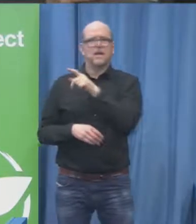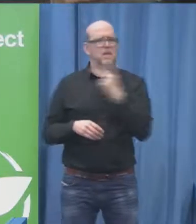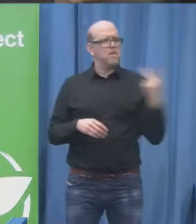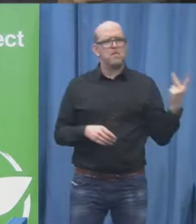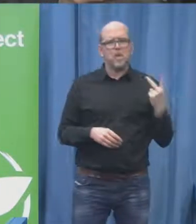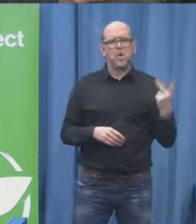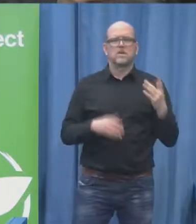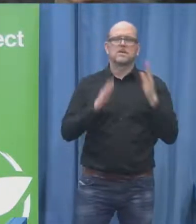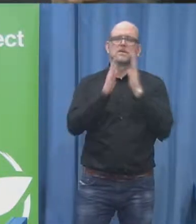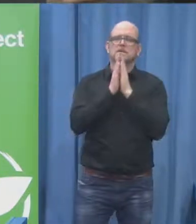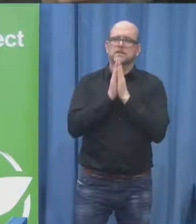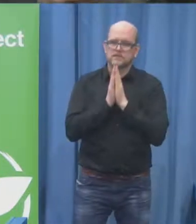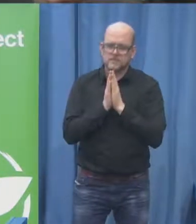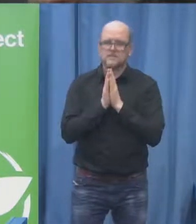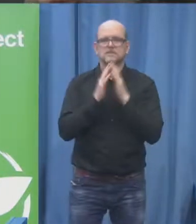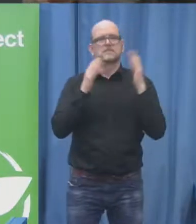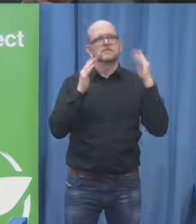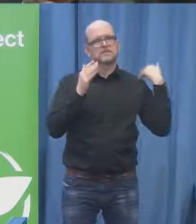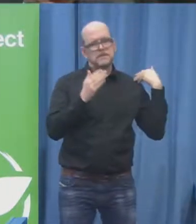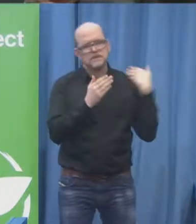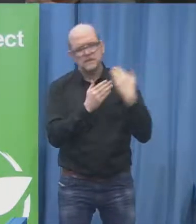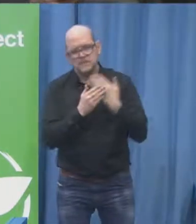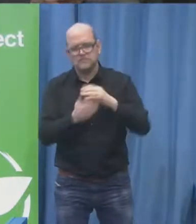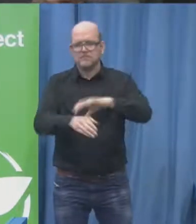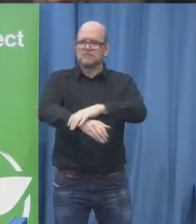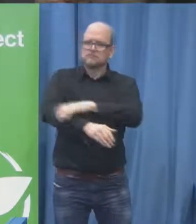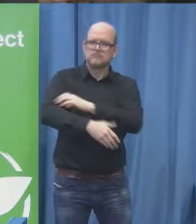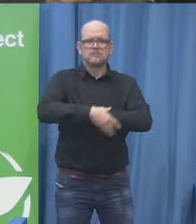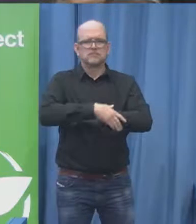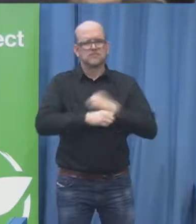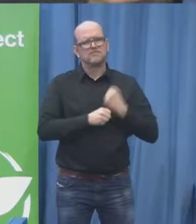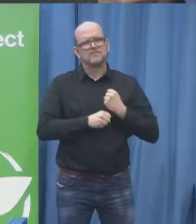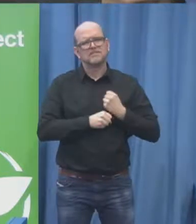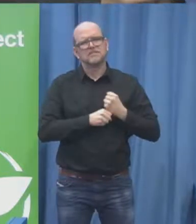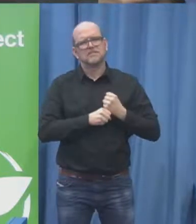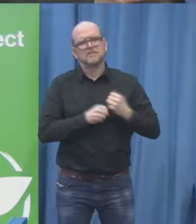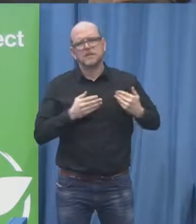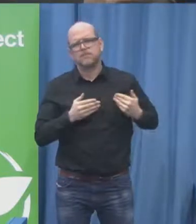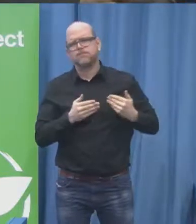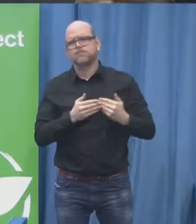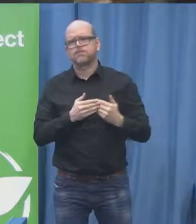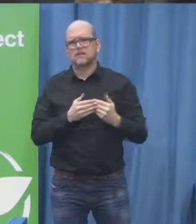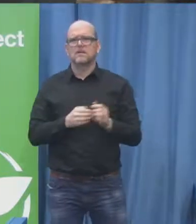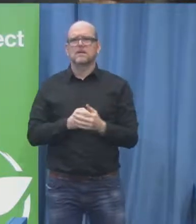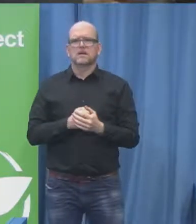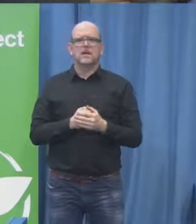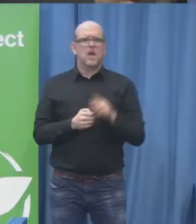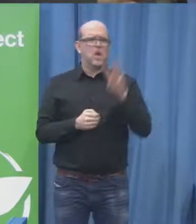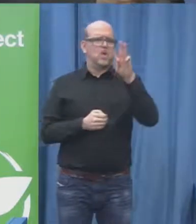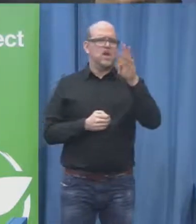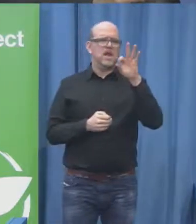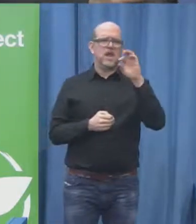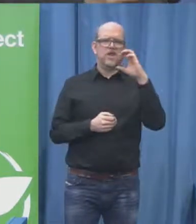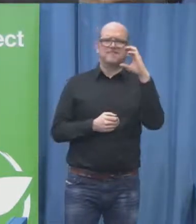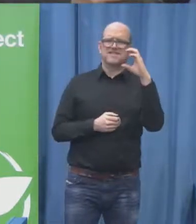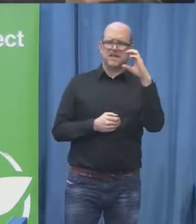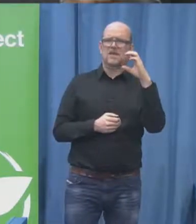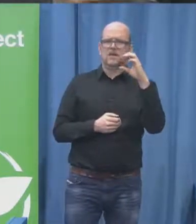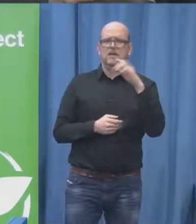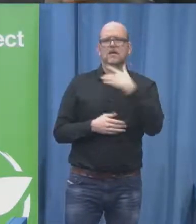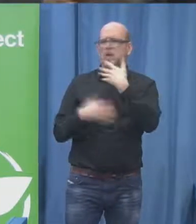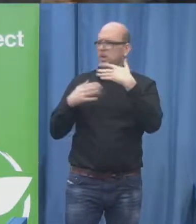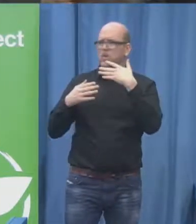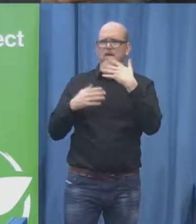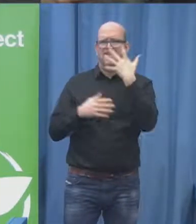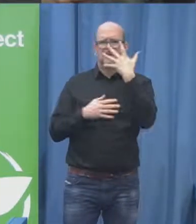Future Council with Jakob von Uexküll and you personally have been with us since